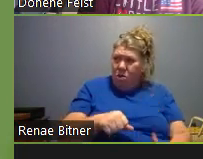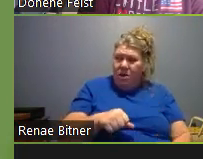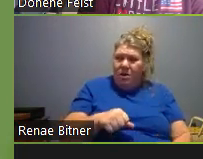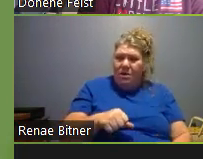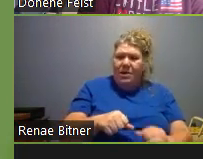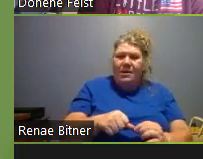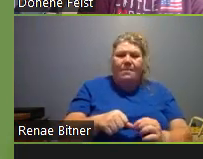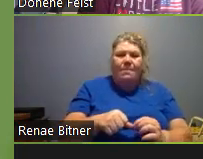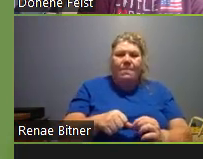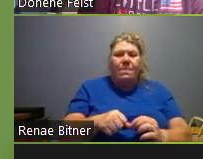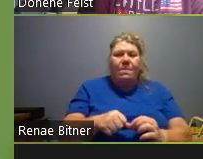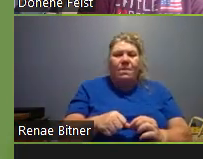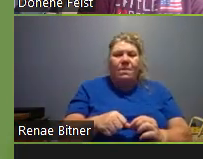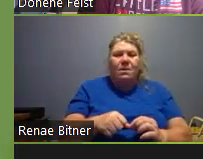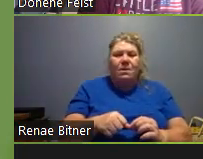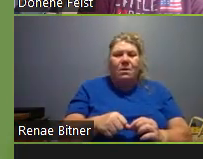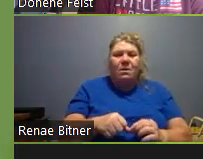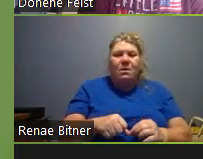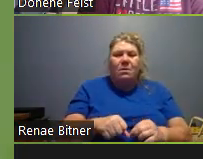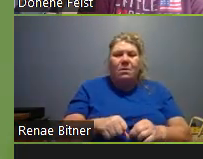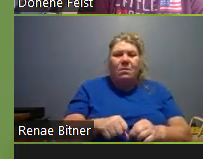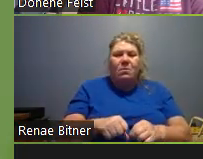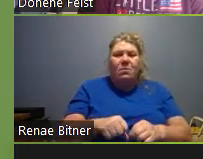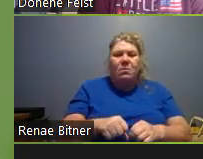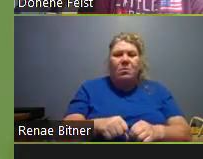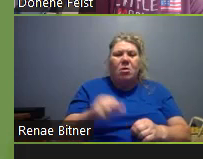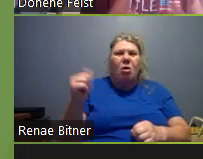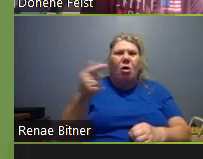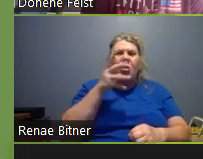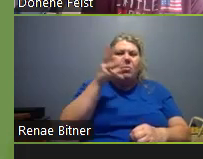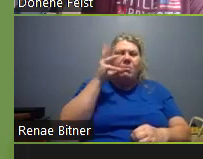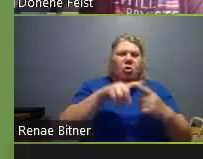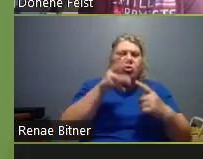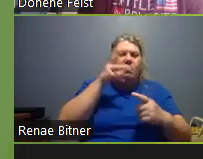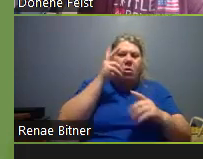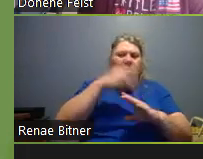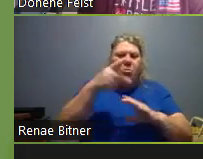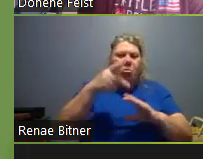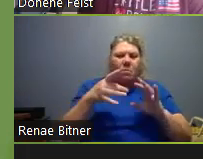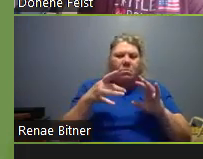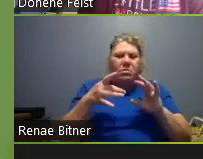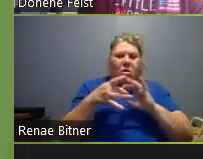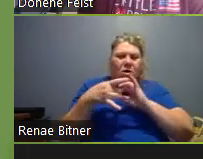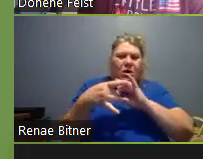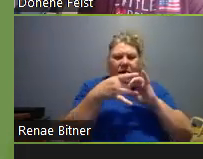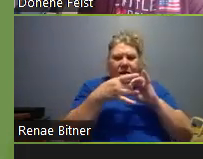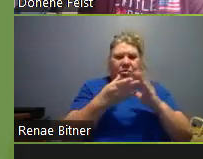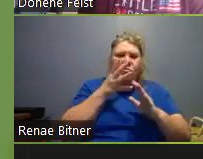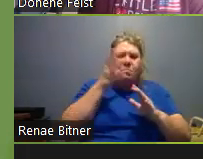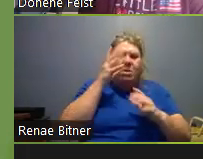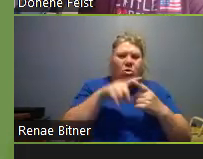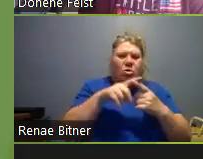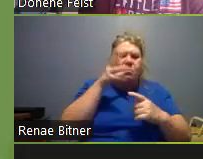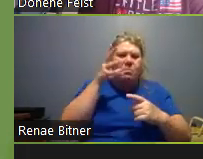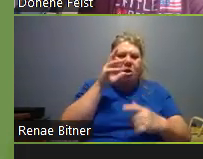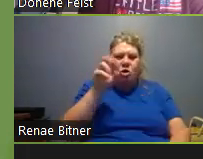And then all of the parent-to-parent programs are connected through Parent-to-Parent USA,